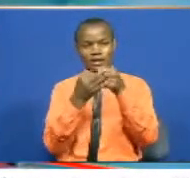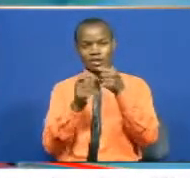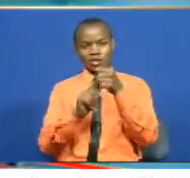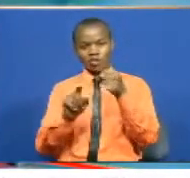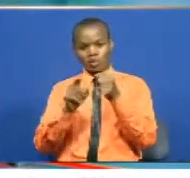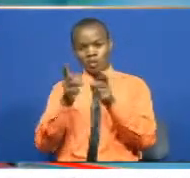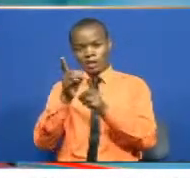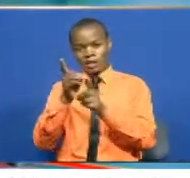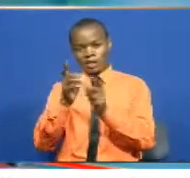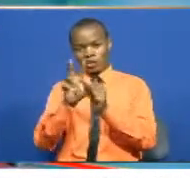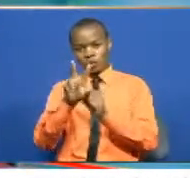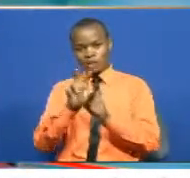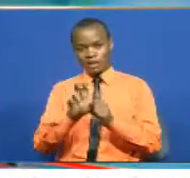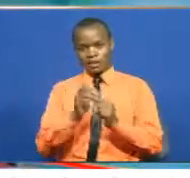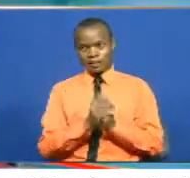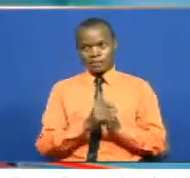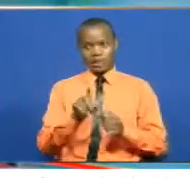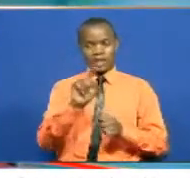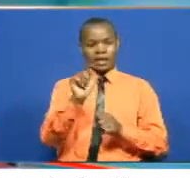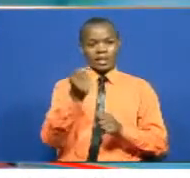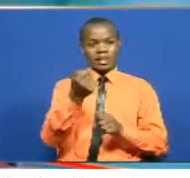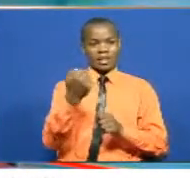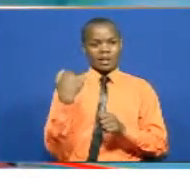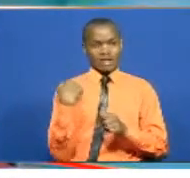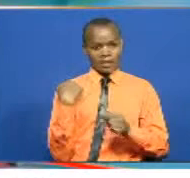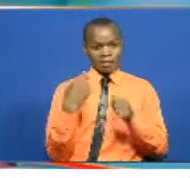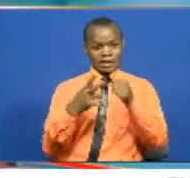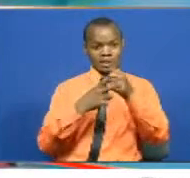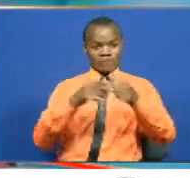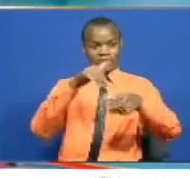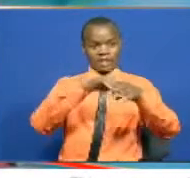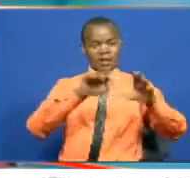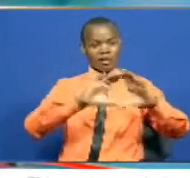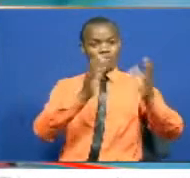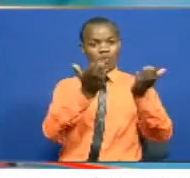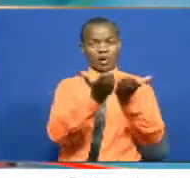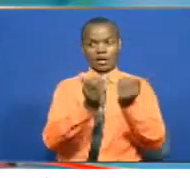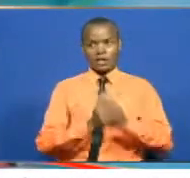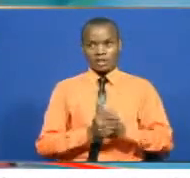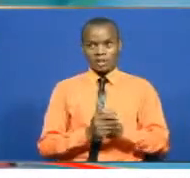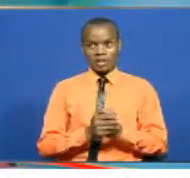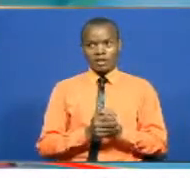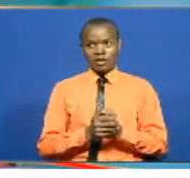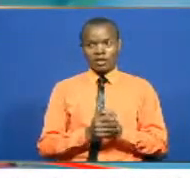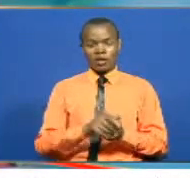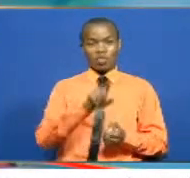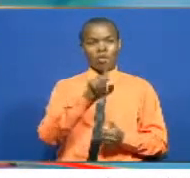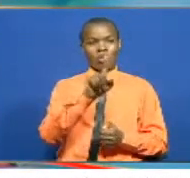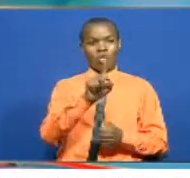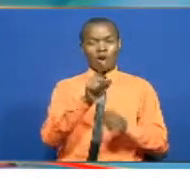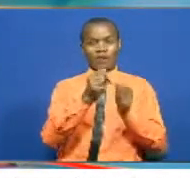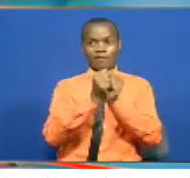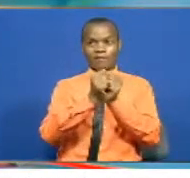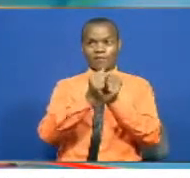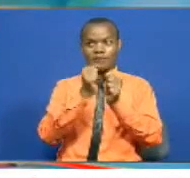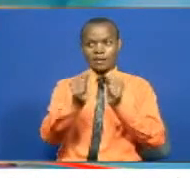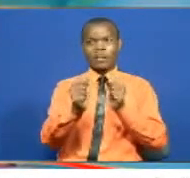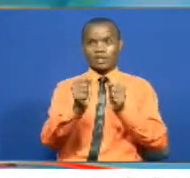month. Kenya have moved up 7 places in the world rankings. The number is not interesting, 115, but up